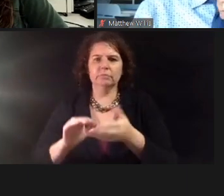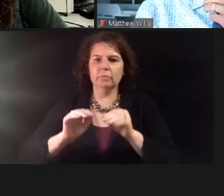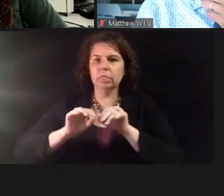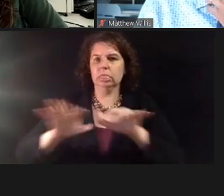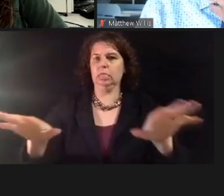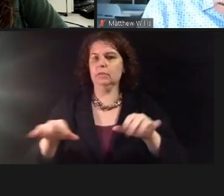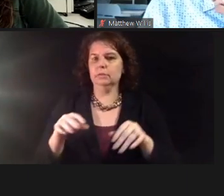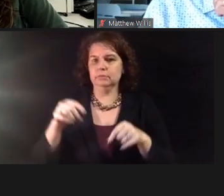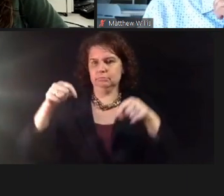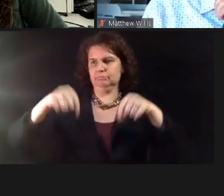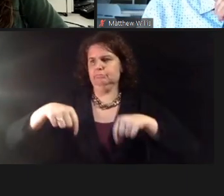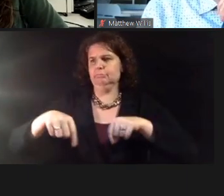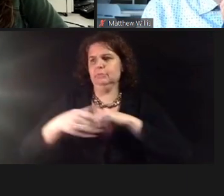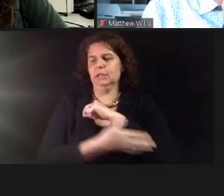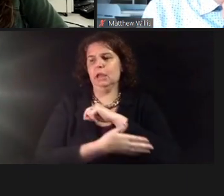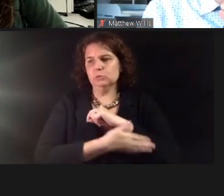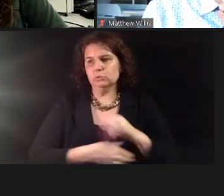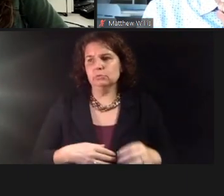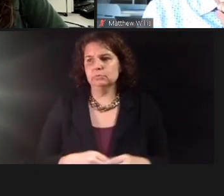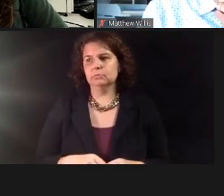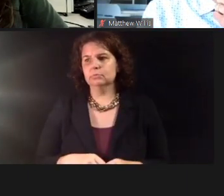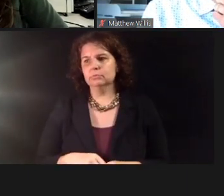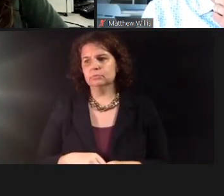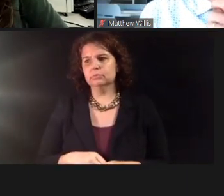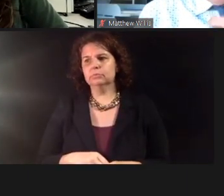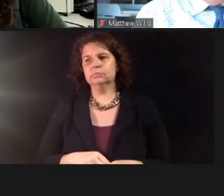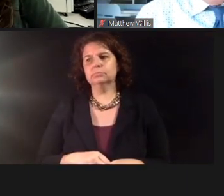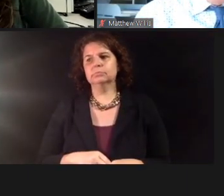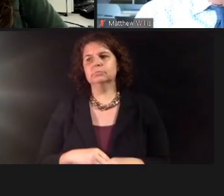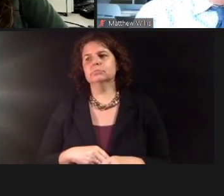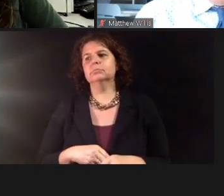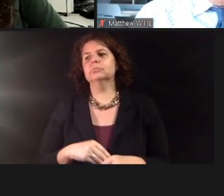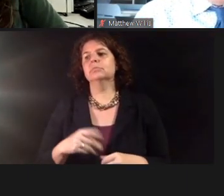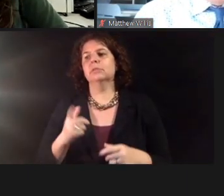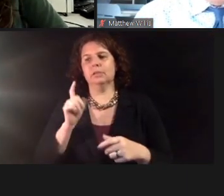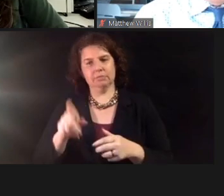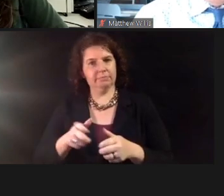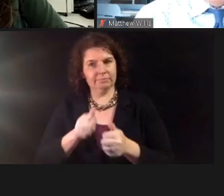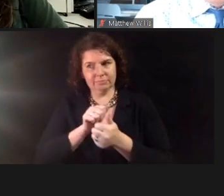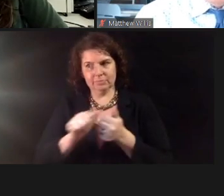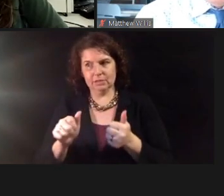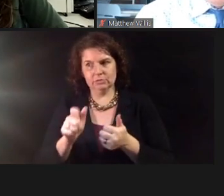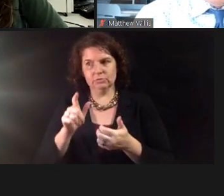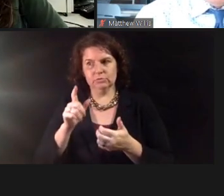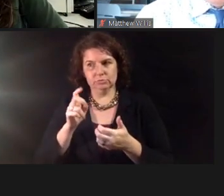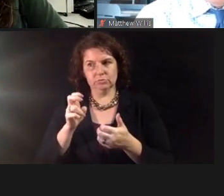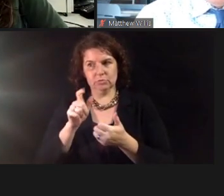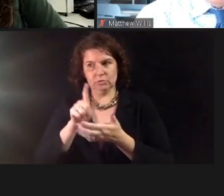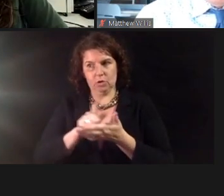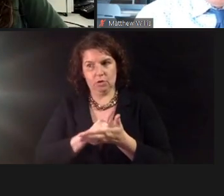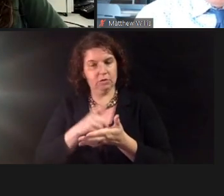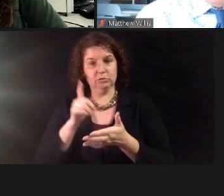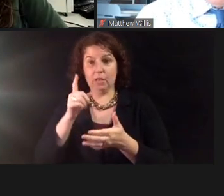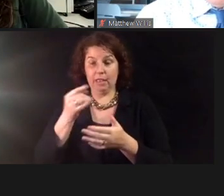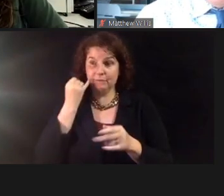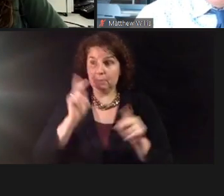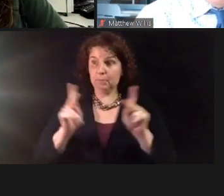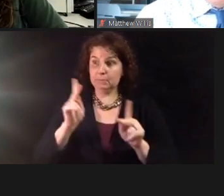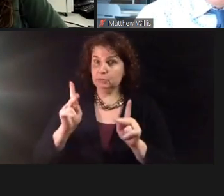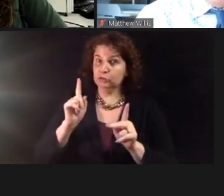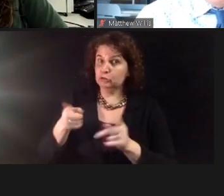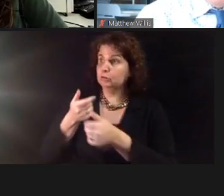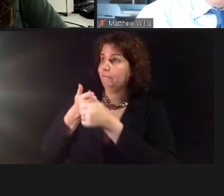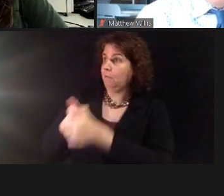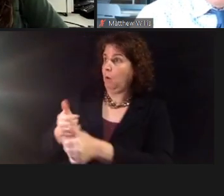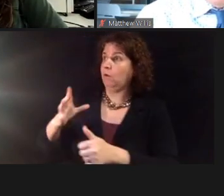compliance and a resident is then masks and is following the guidance, typically the law enforcement officer will move